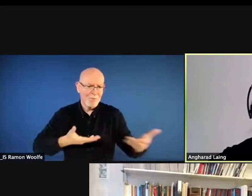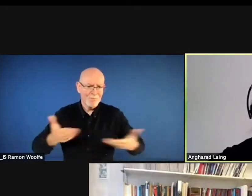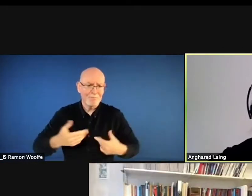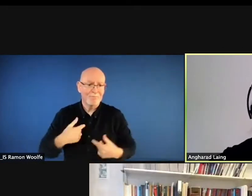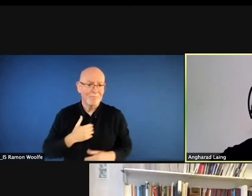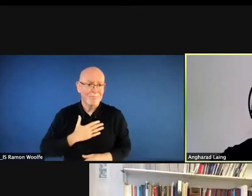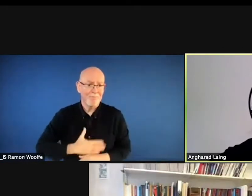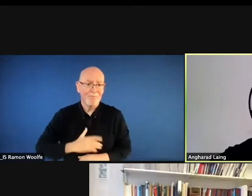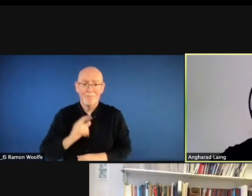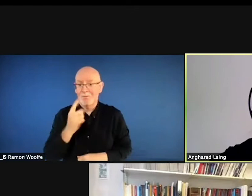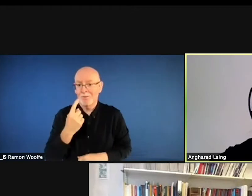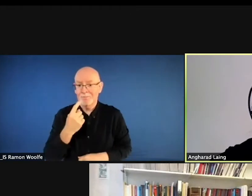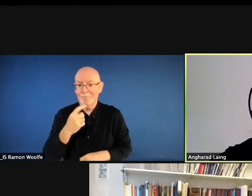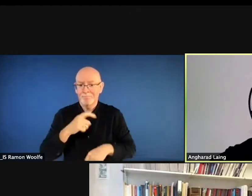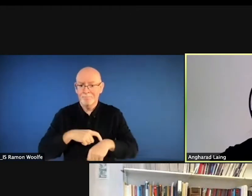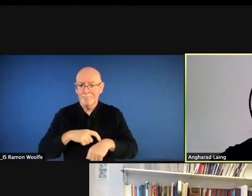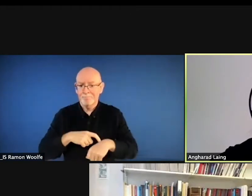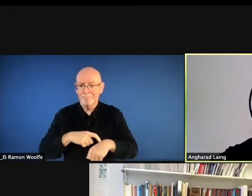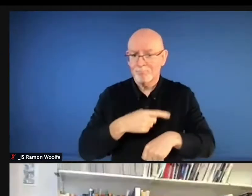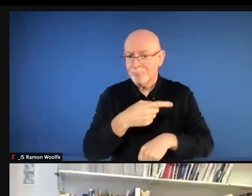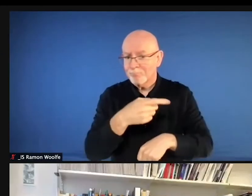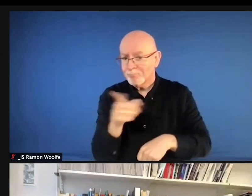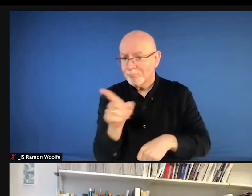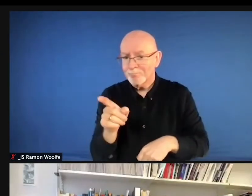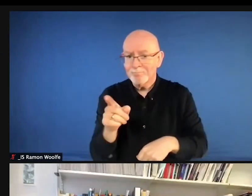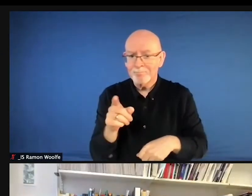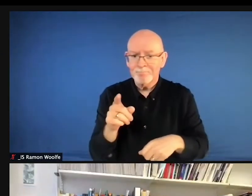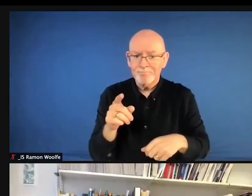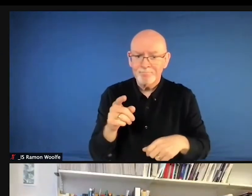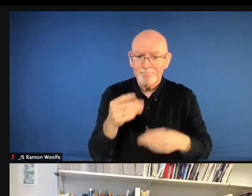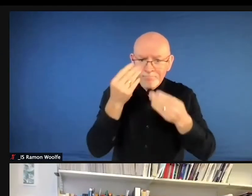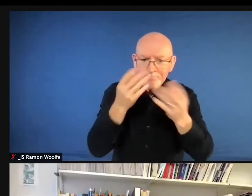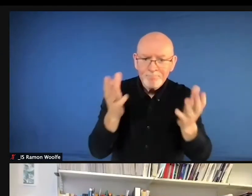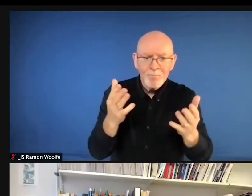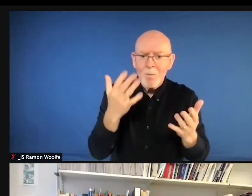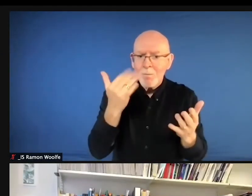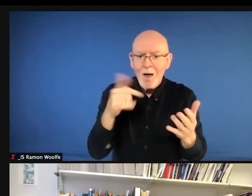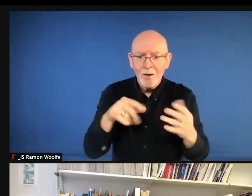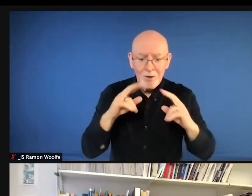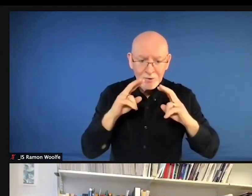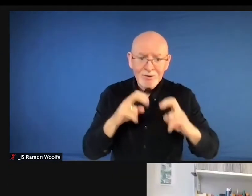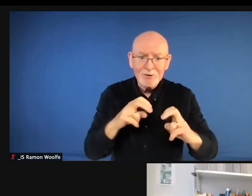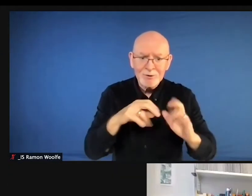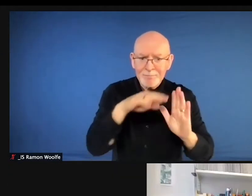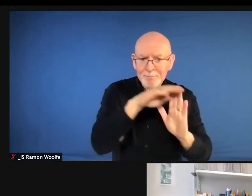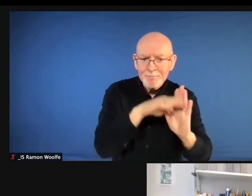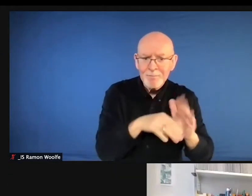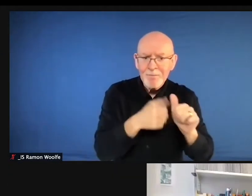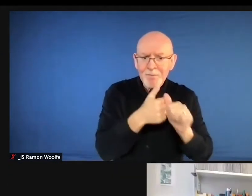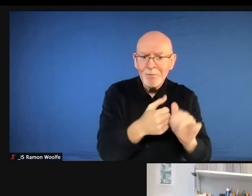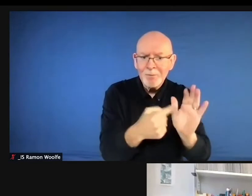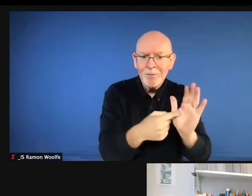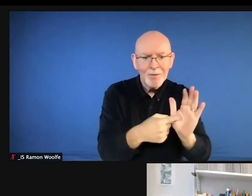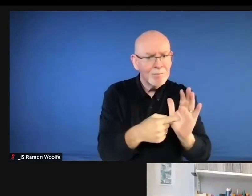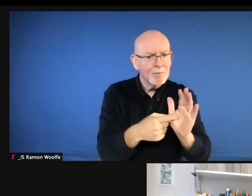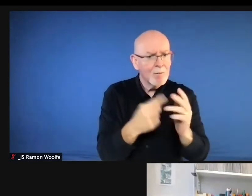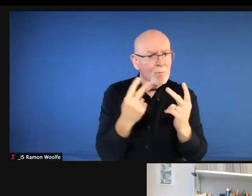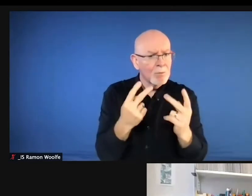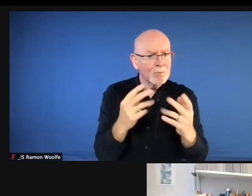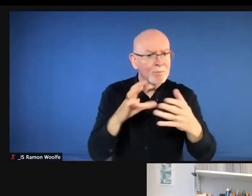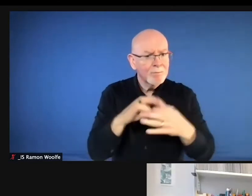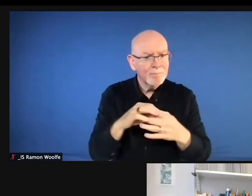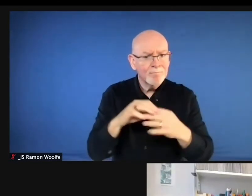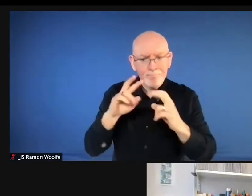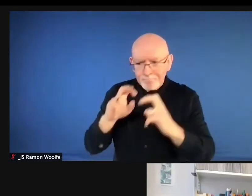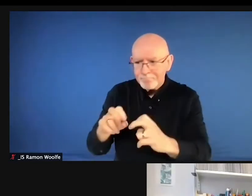Global Academic Interdisciplinary Network of the Global Compact on Refugees, and of course with a long record of research related